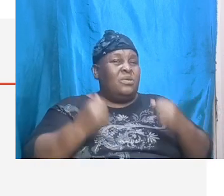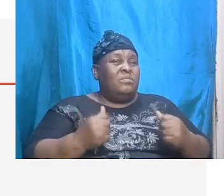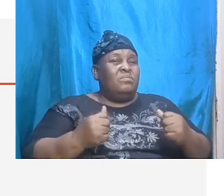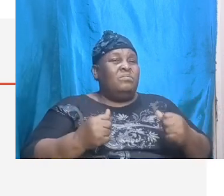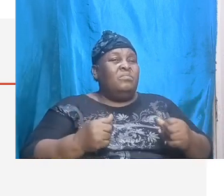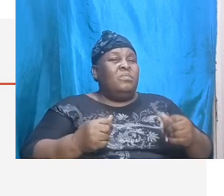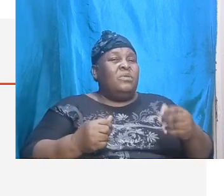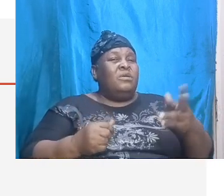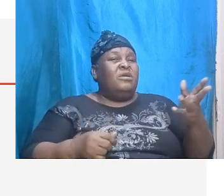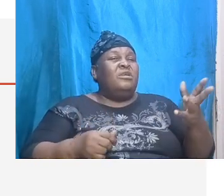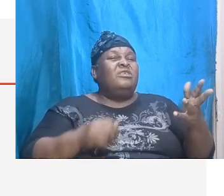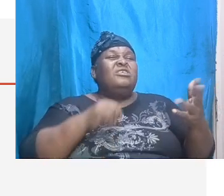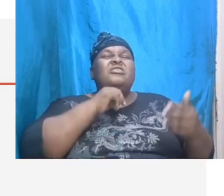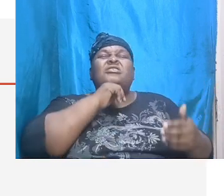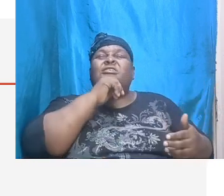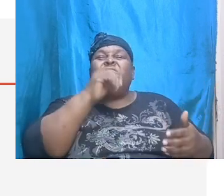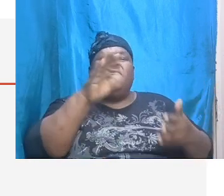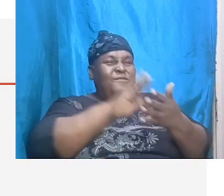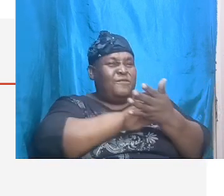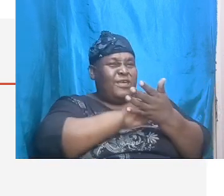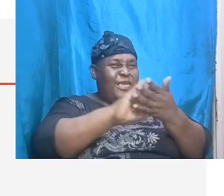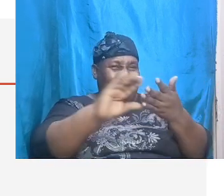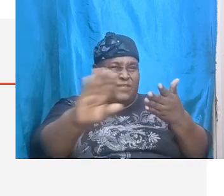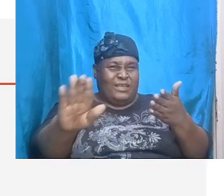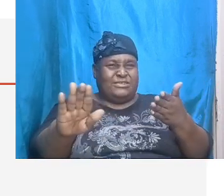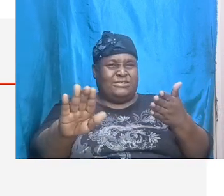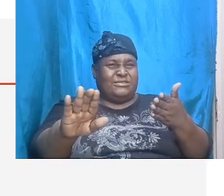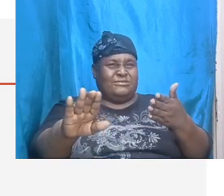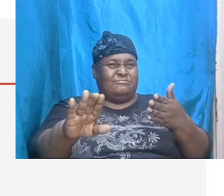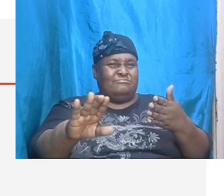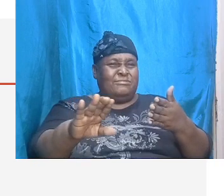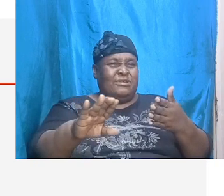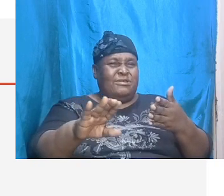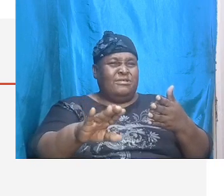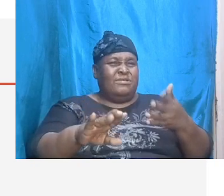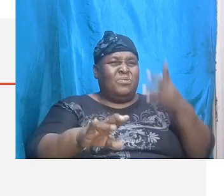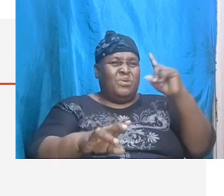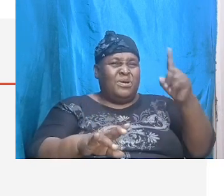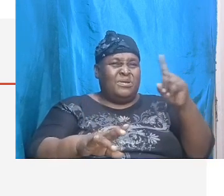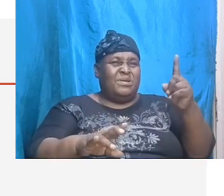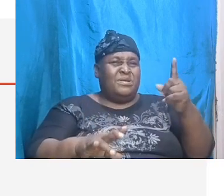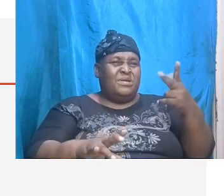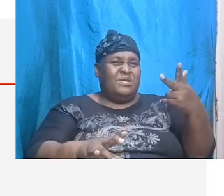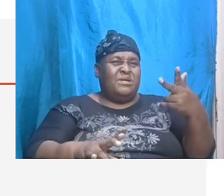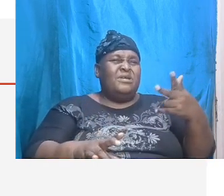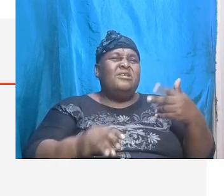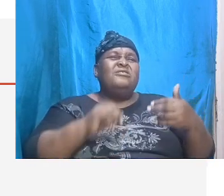want, the enemy want to introduce into the body of Christ, is the enemy of unforgiveness.